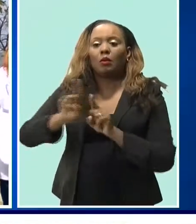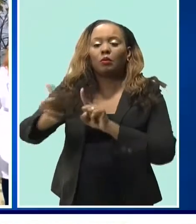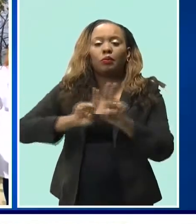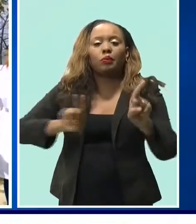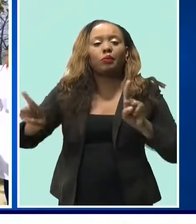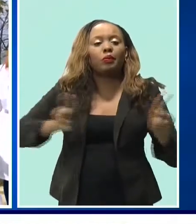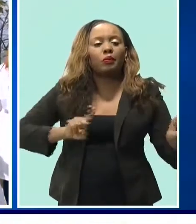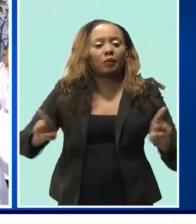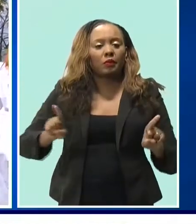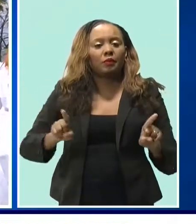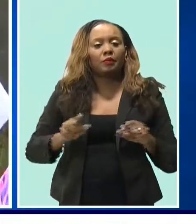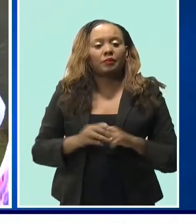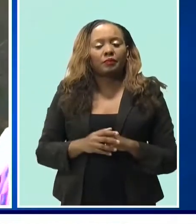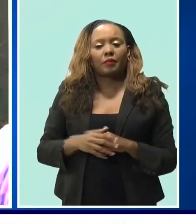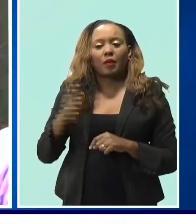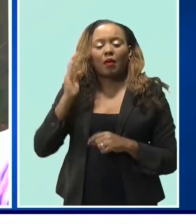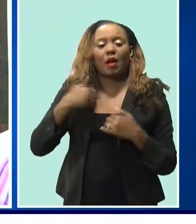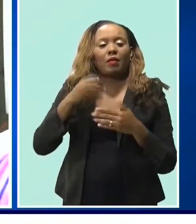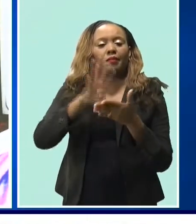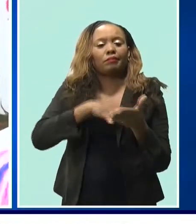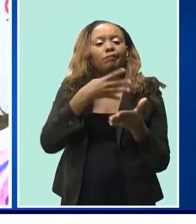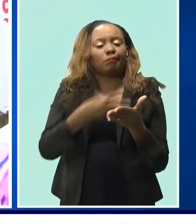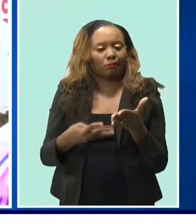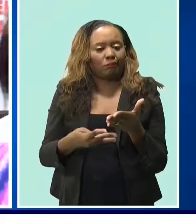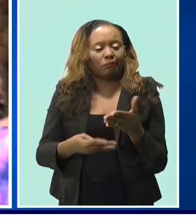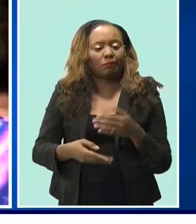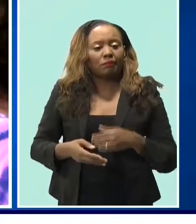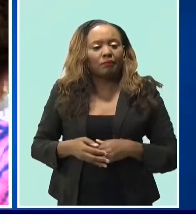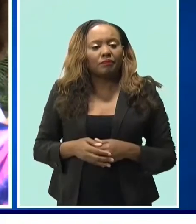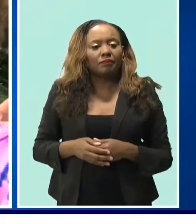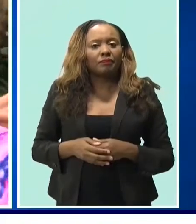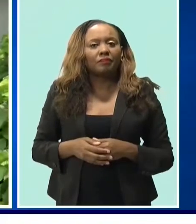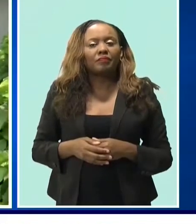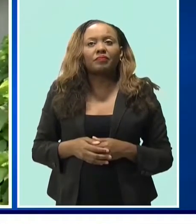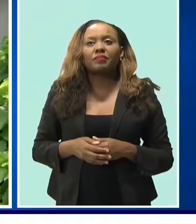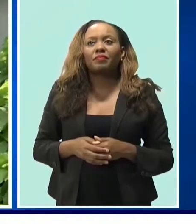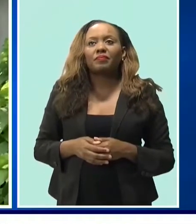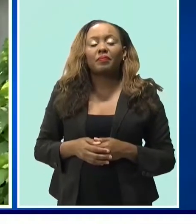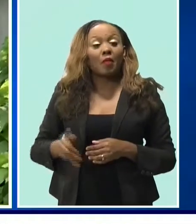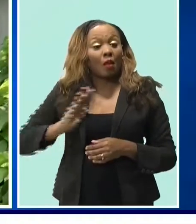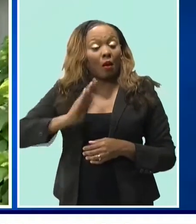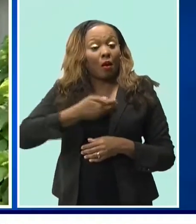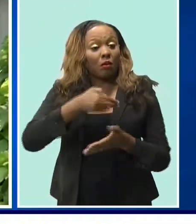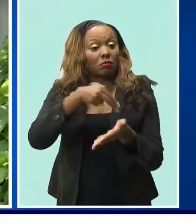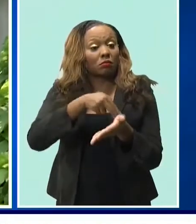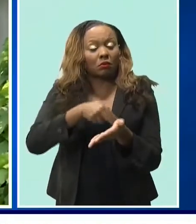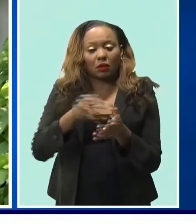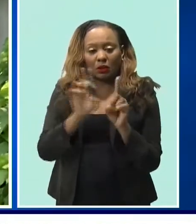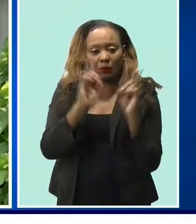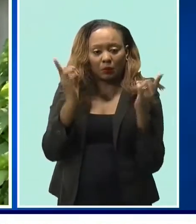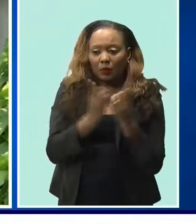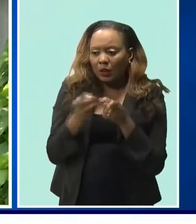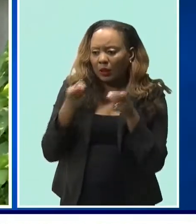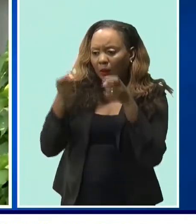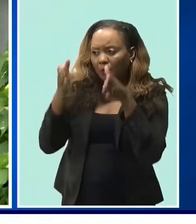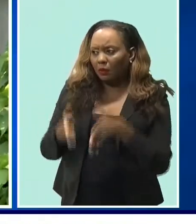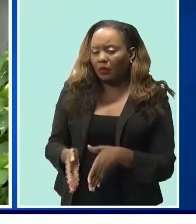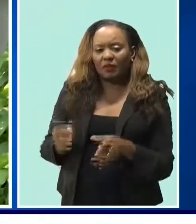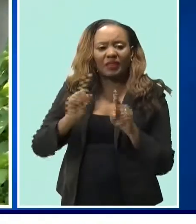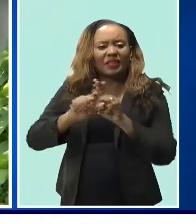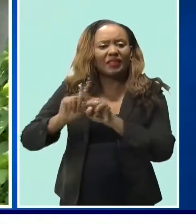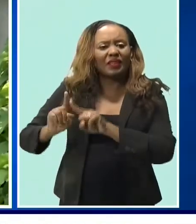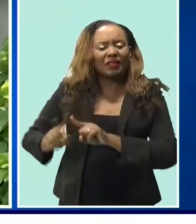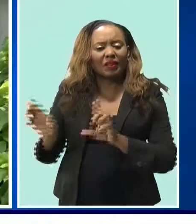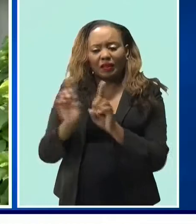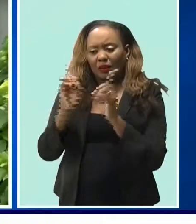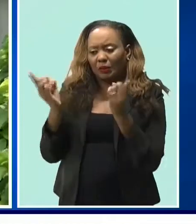to isolation facilities in need of nursing staff. Our nursing department and the managers of the various wards and